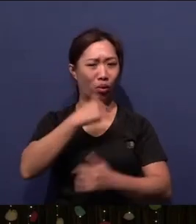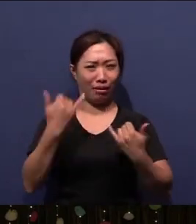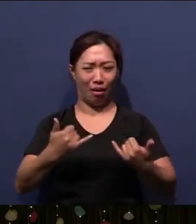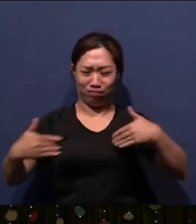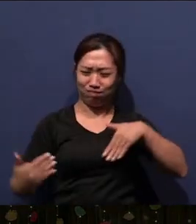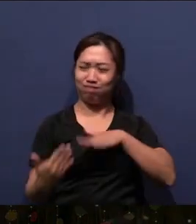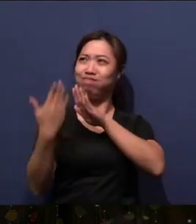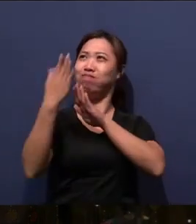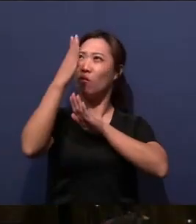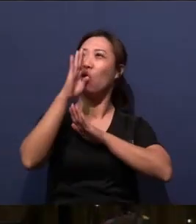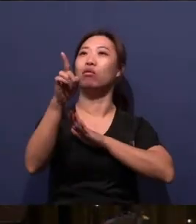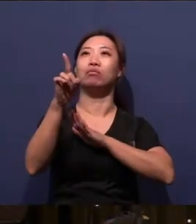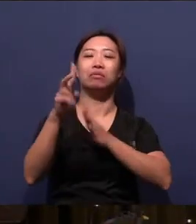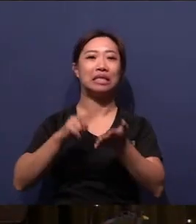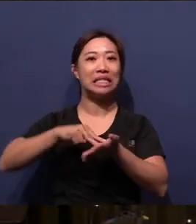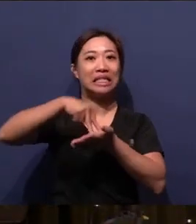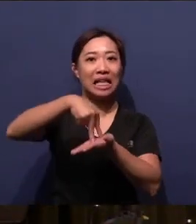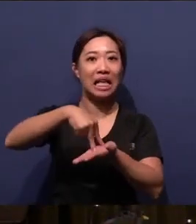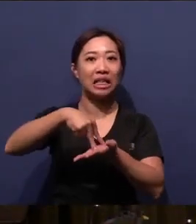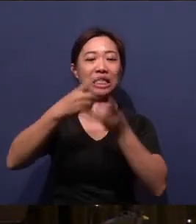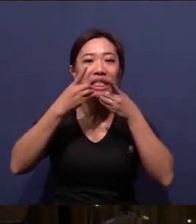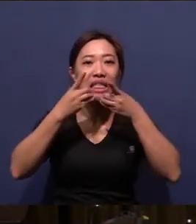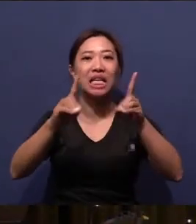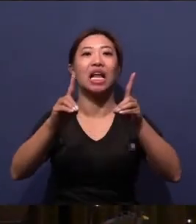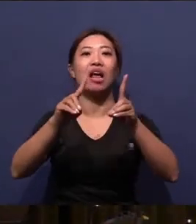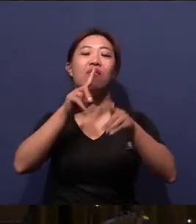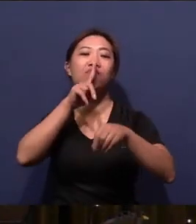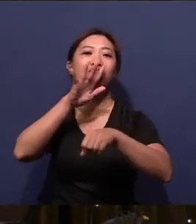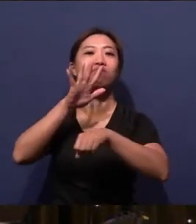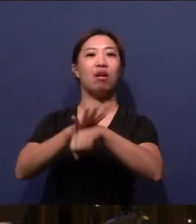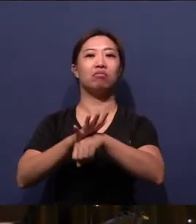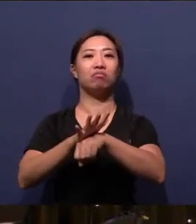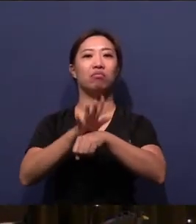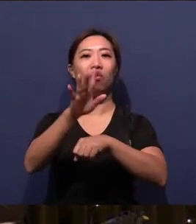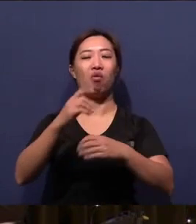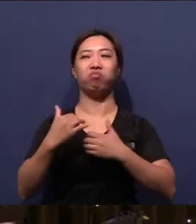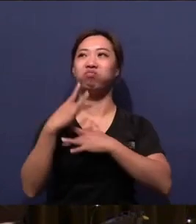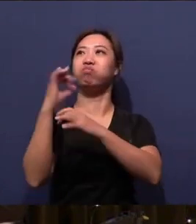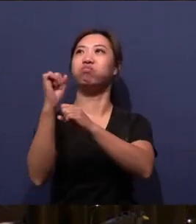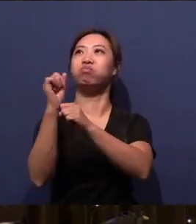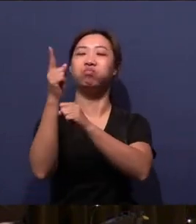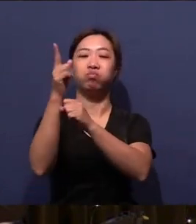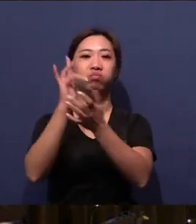presence. Stand and declare and pledge your allegiance to Christ.